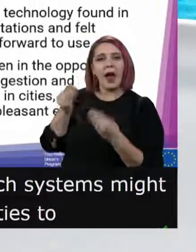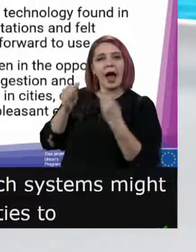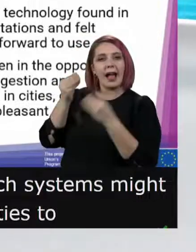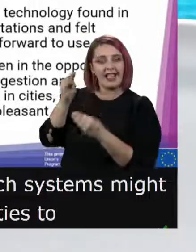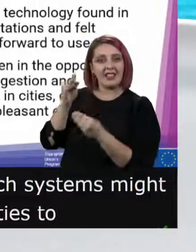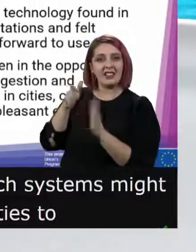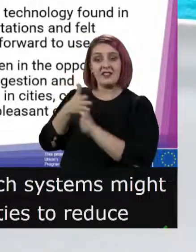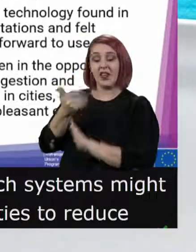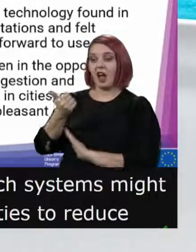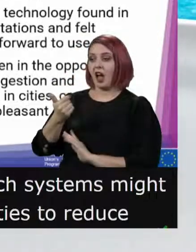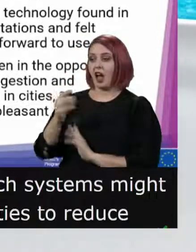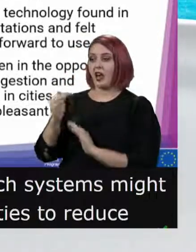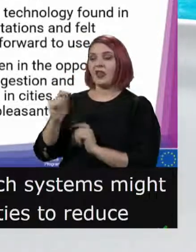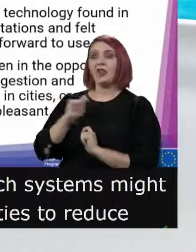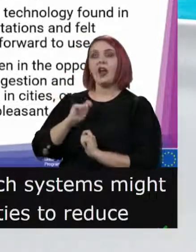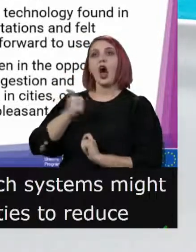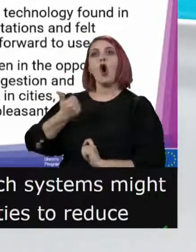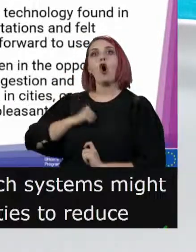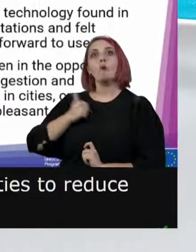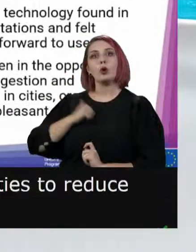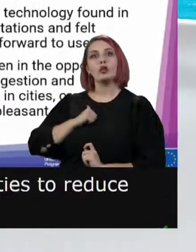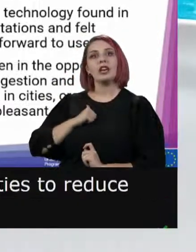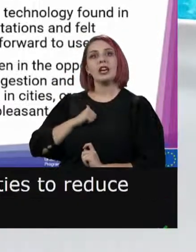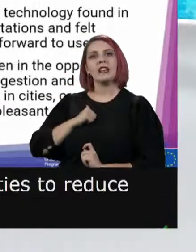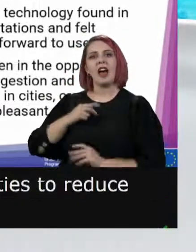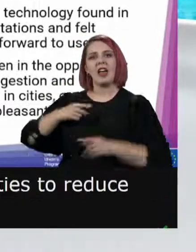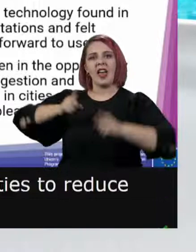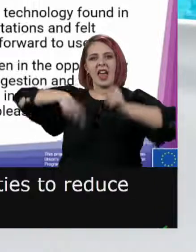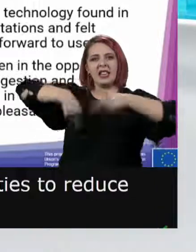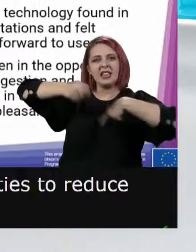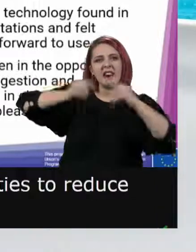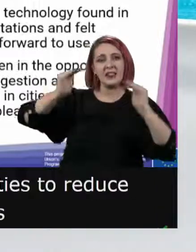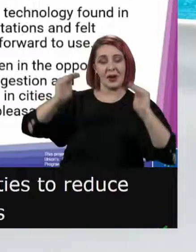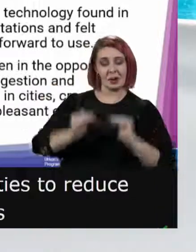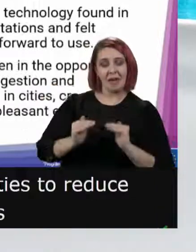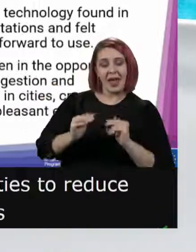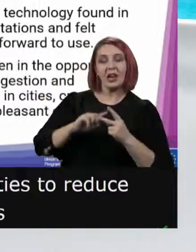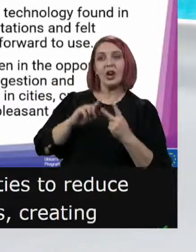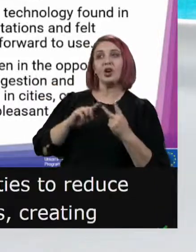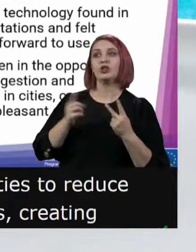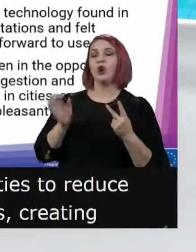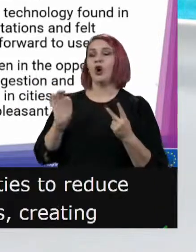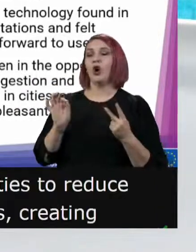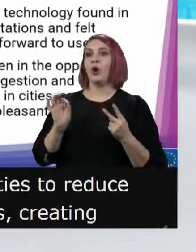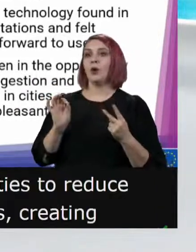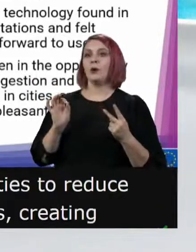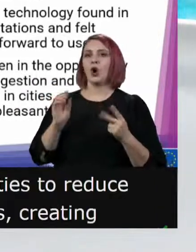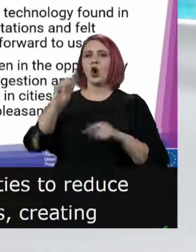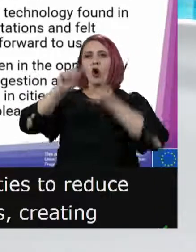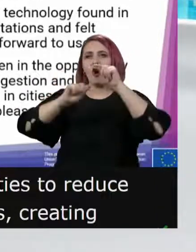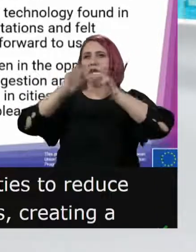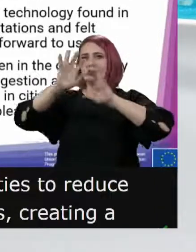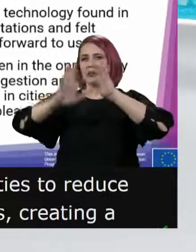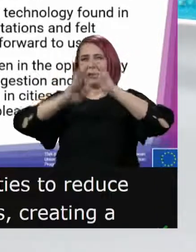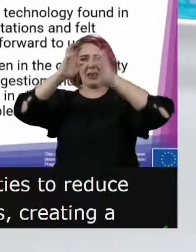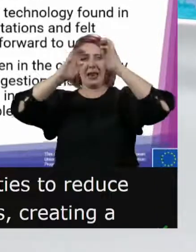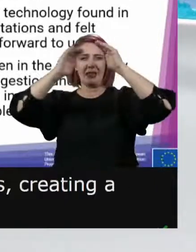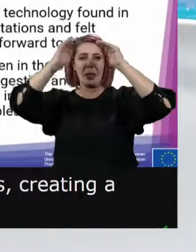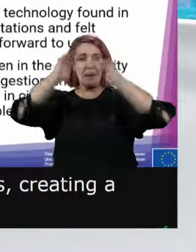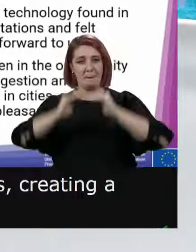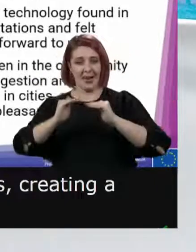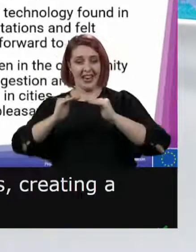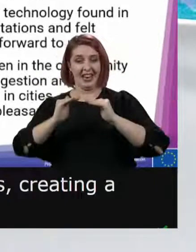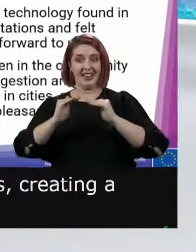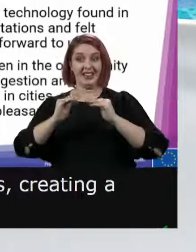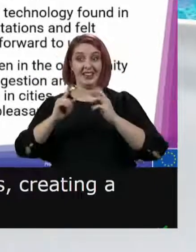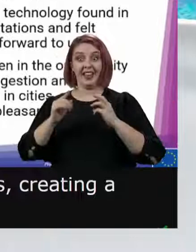and the associated pollution in cities, creating a healthier and more pleasant environment for all.